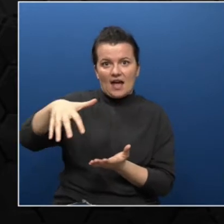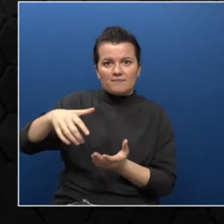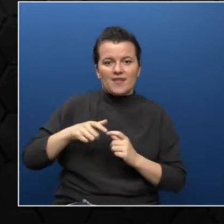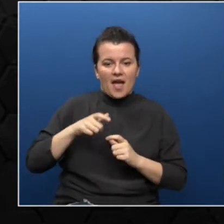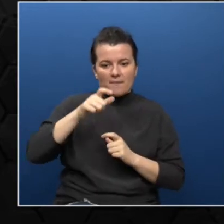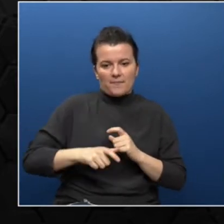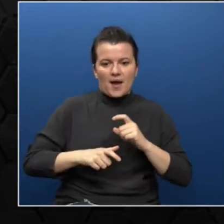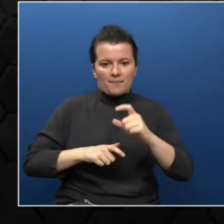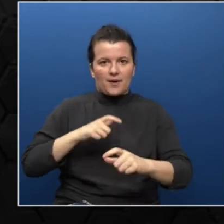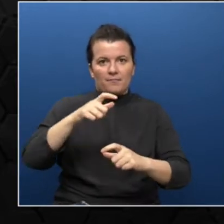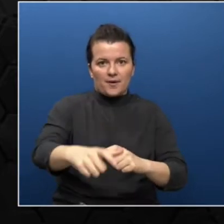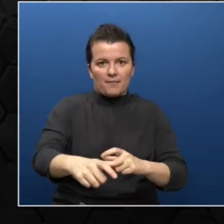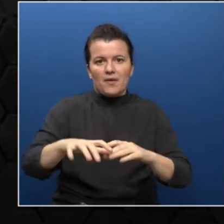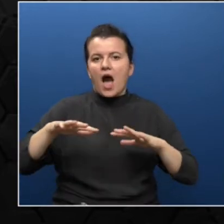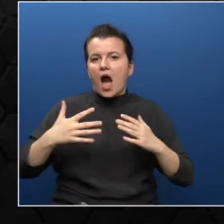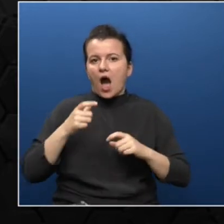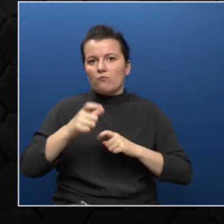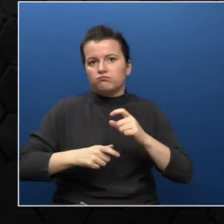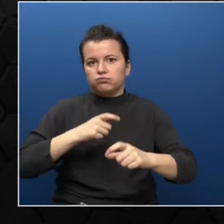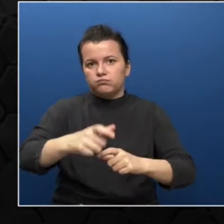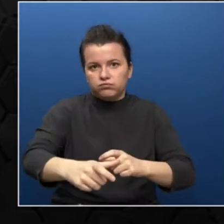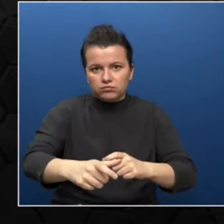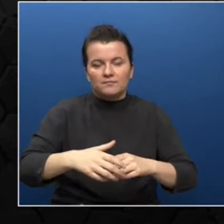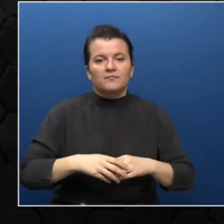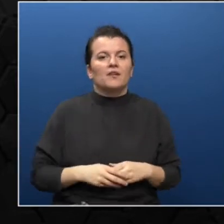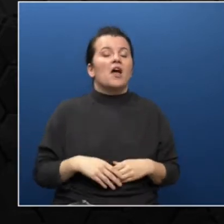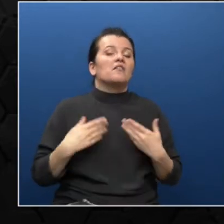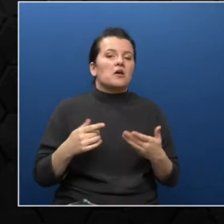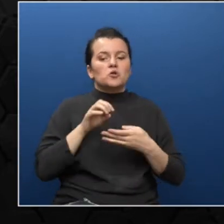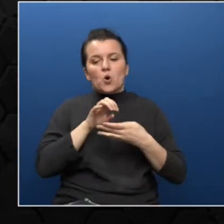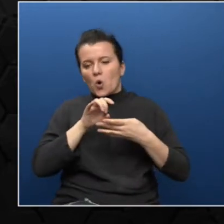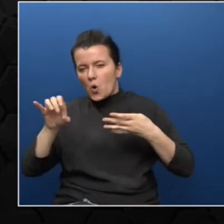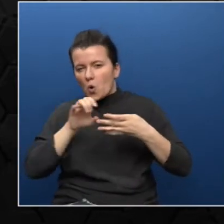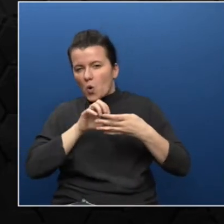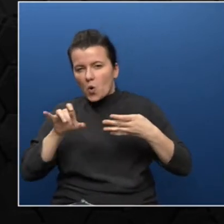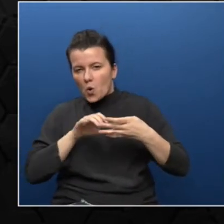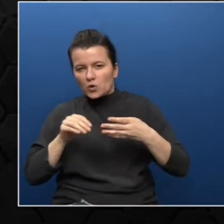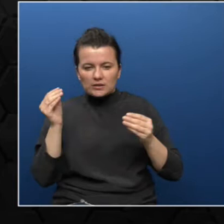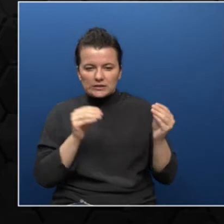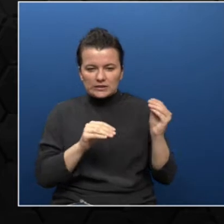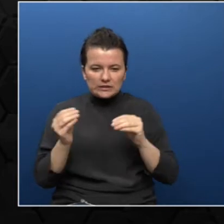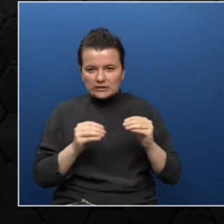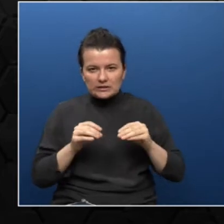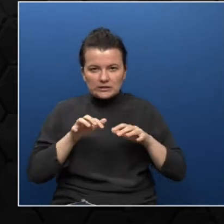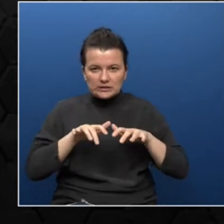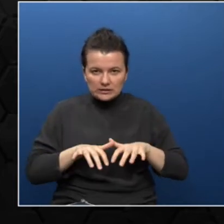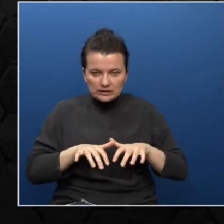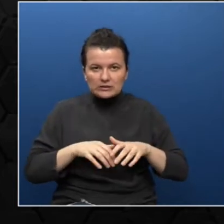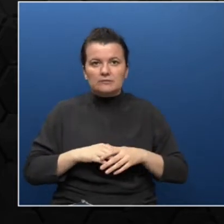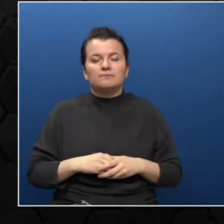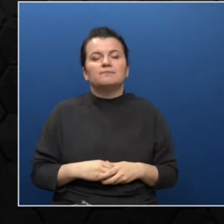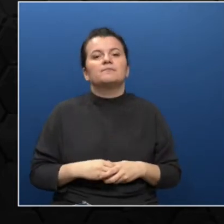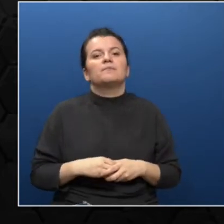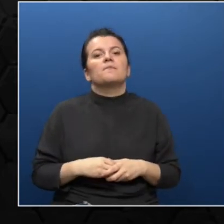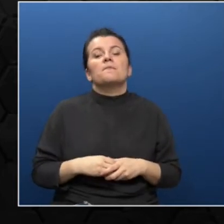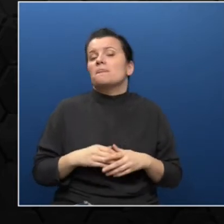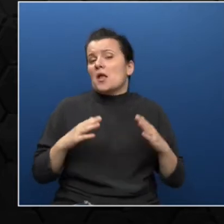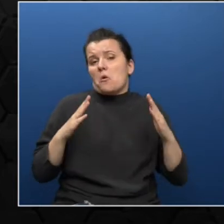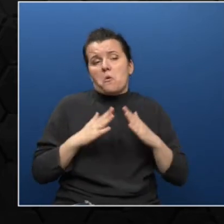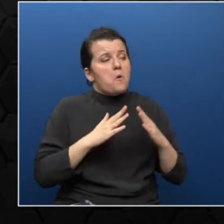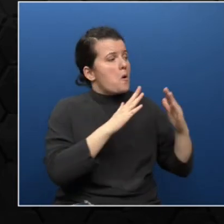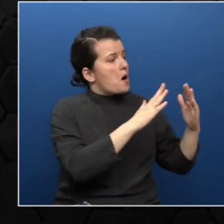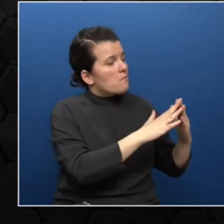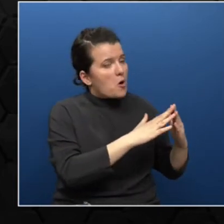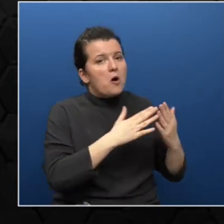system. We wrote some code, built an app. We were at home by then, so we were just